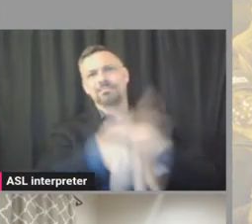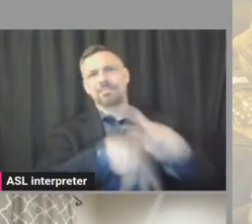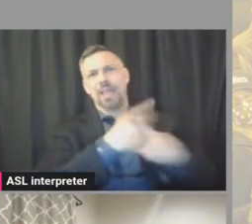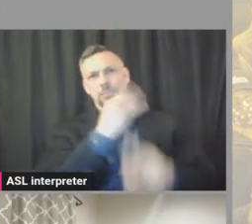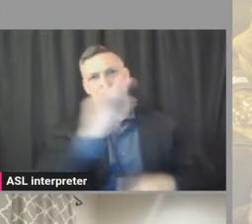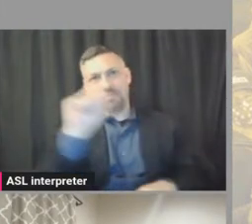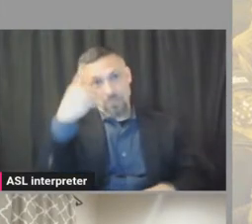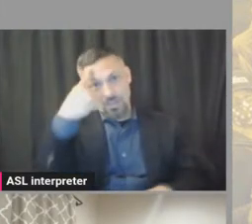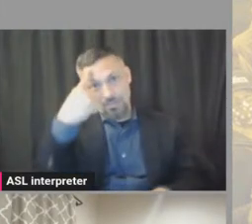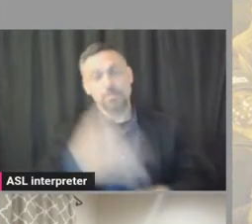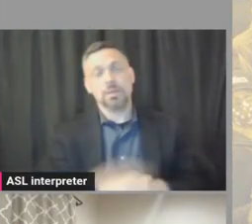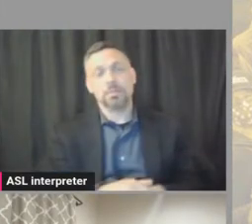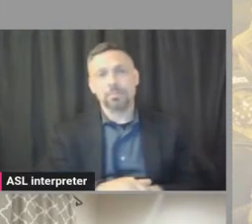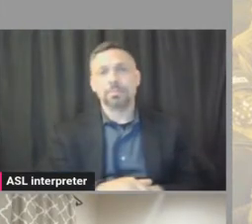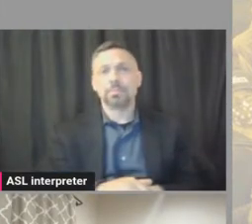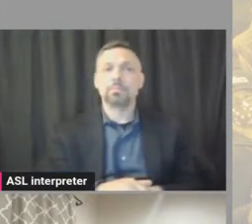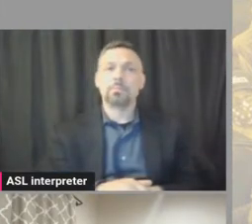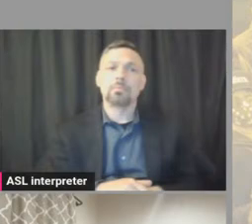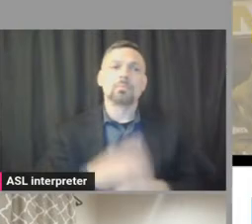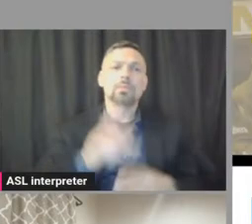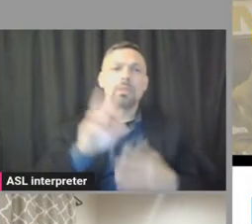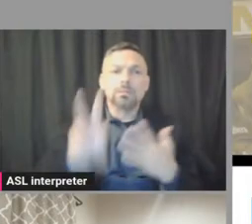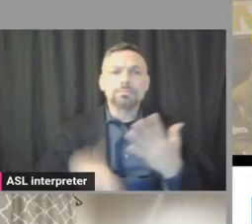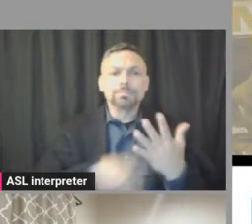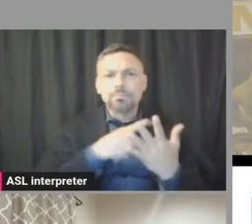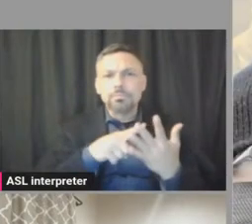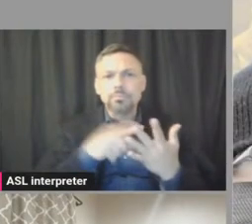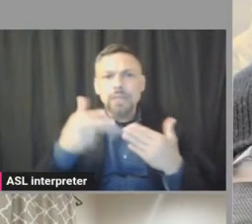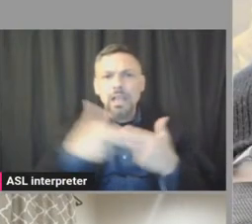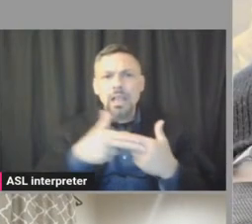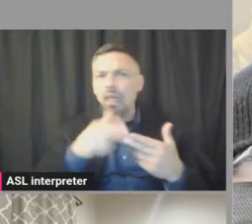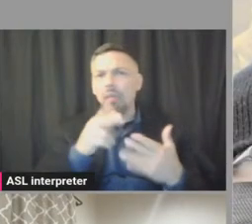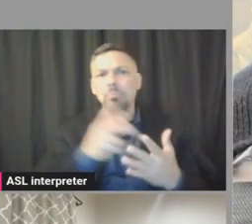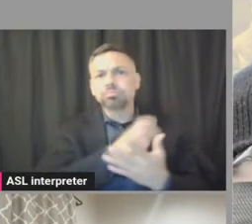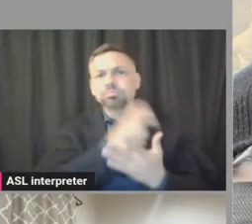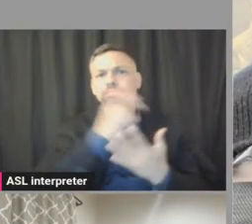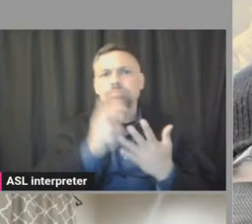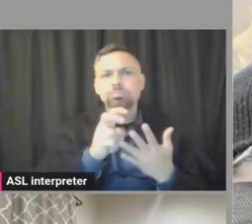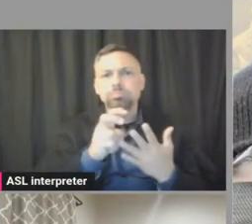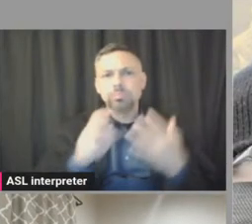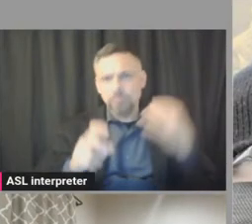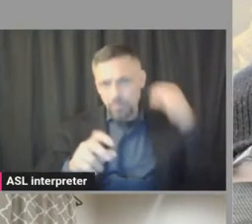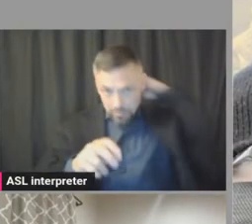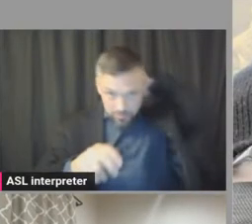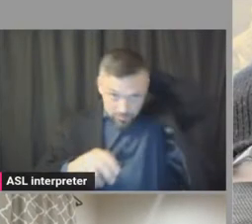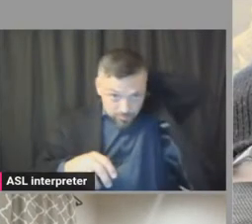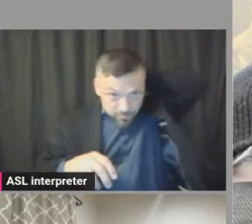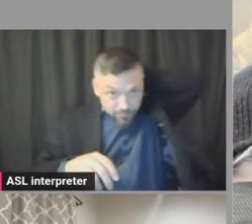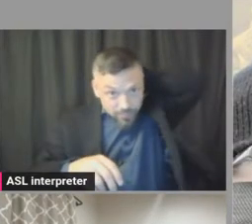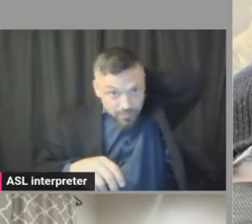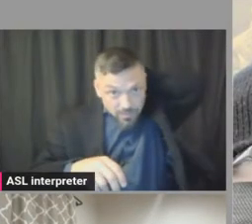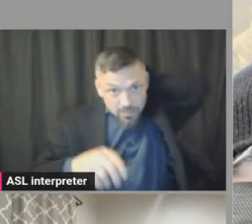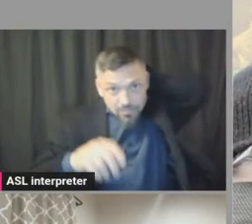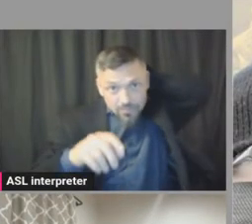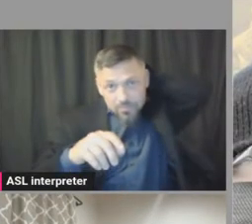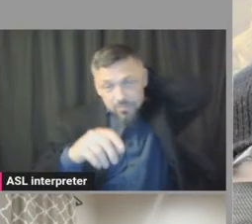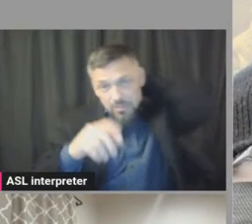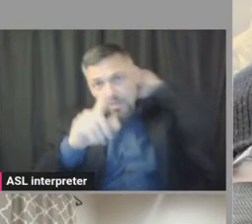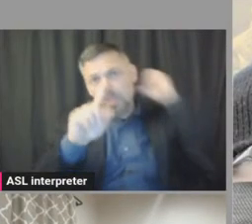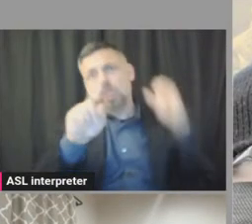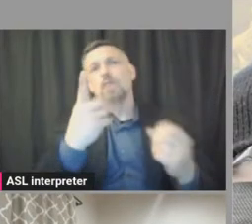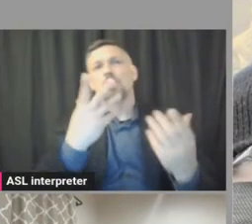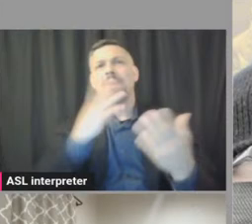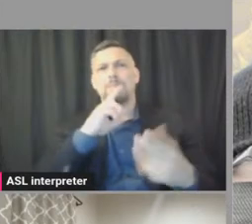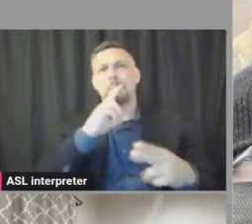I will, we can skip actually the next slide and go to the one after. Thank you. I just want to say really quickly